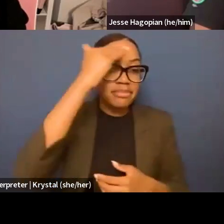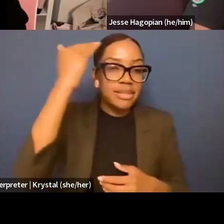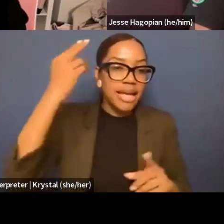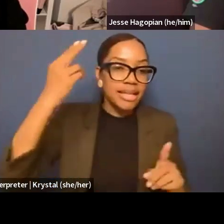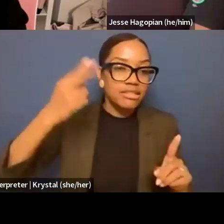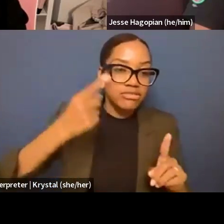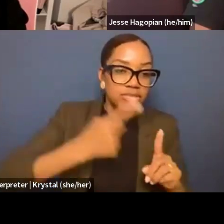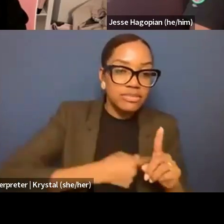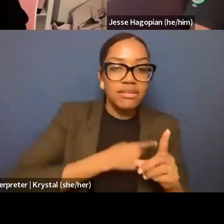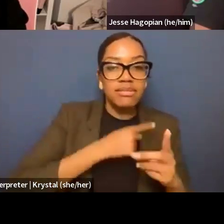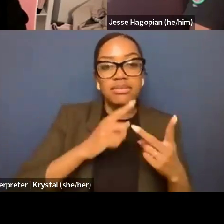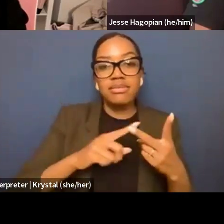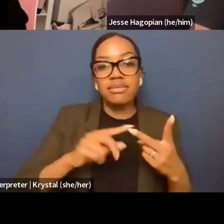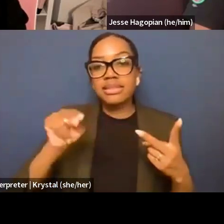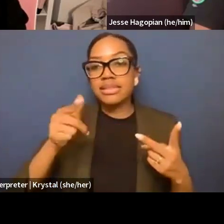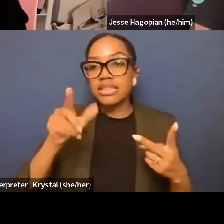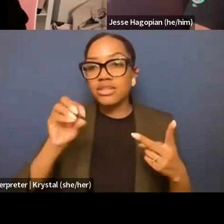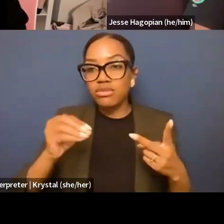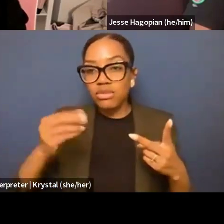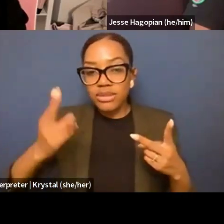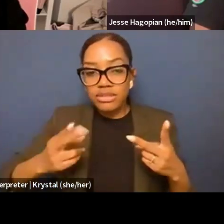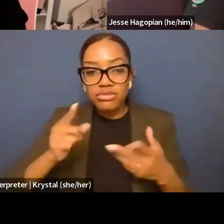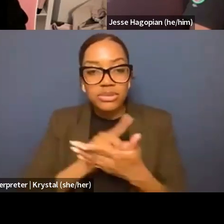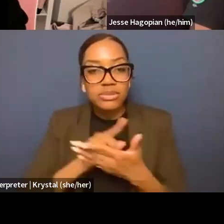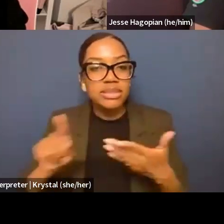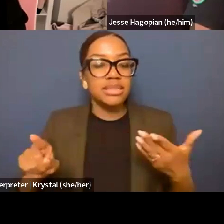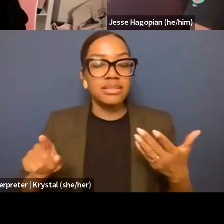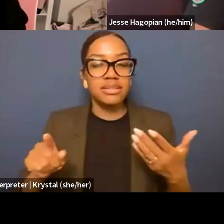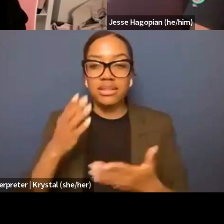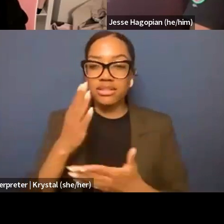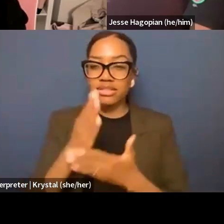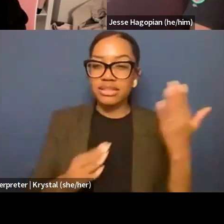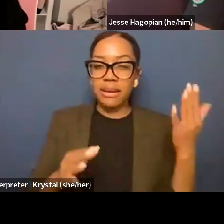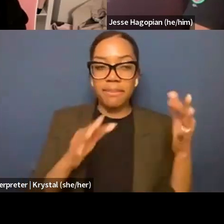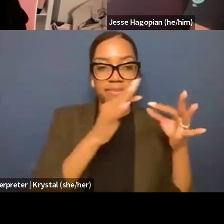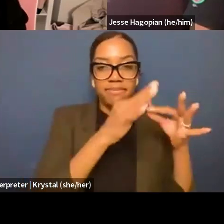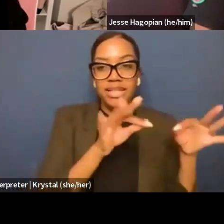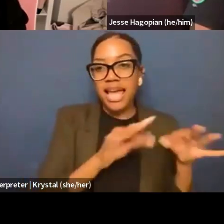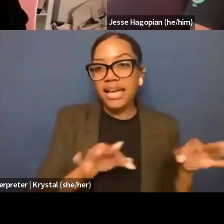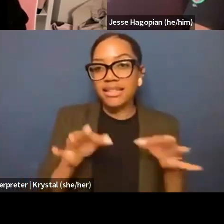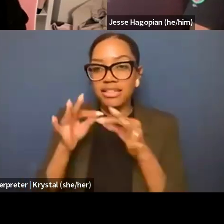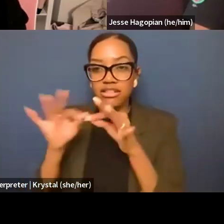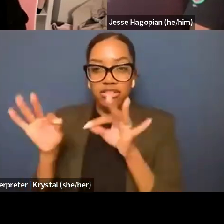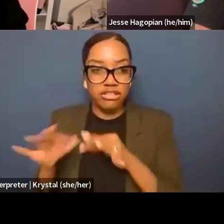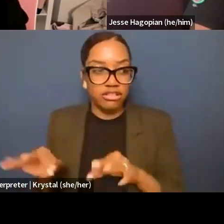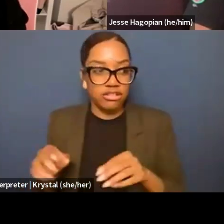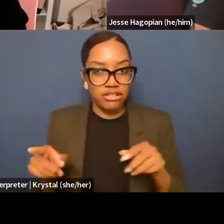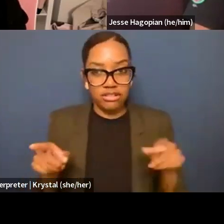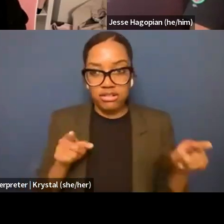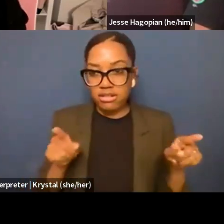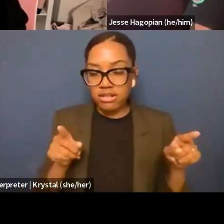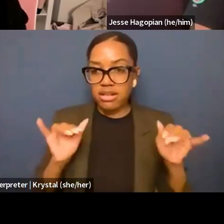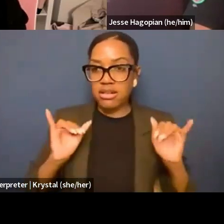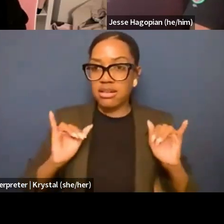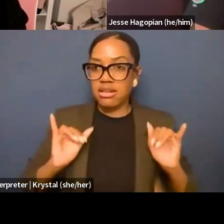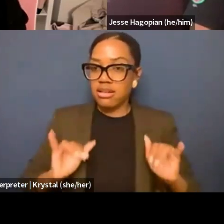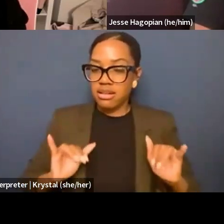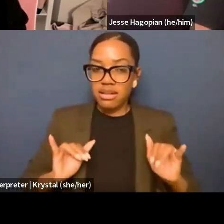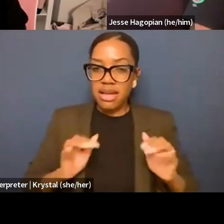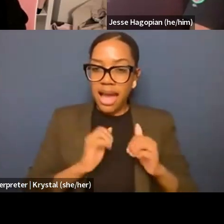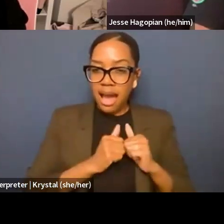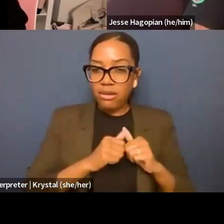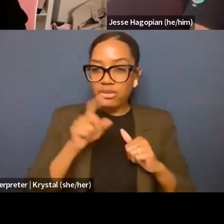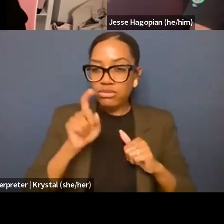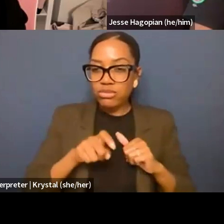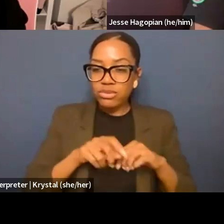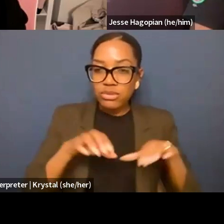of vernacular / folk culture and formal culture in those performances. There's an appreciation of different musical